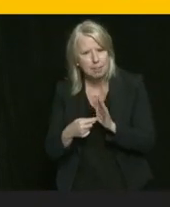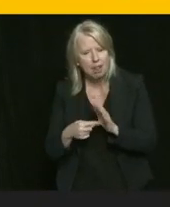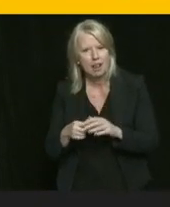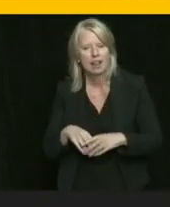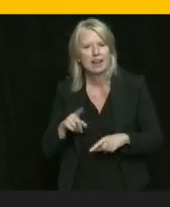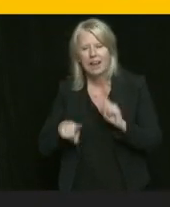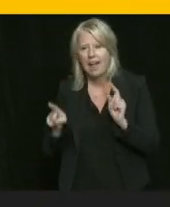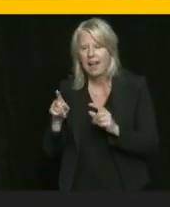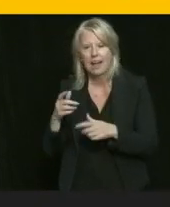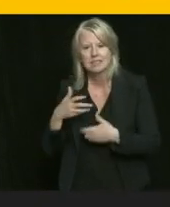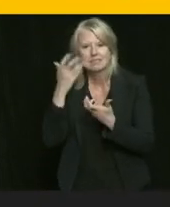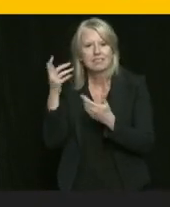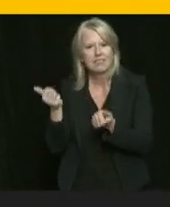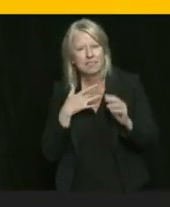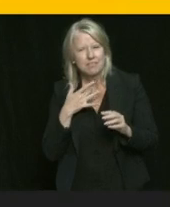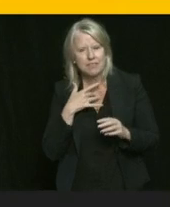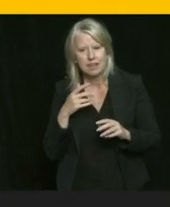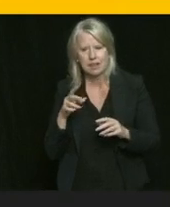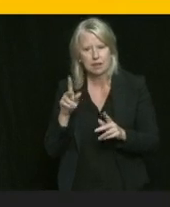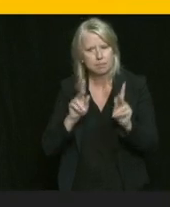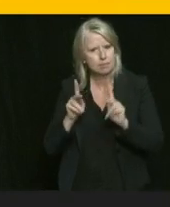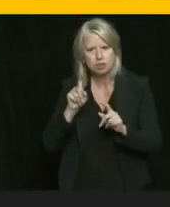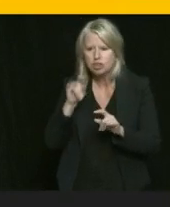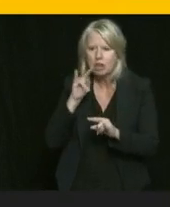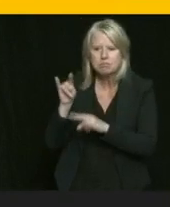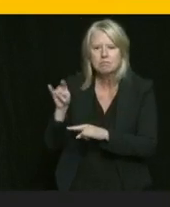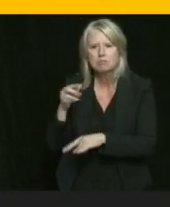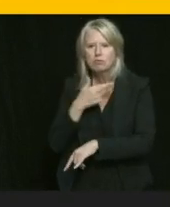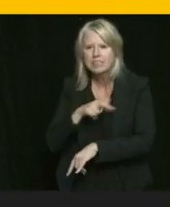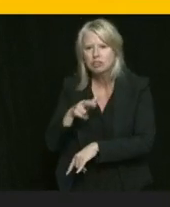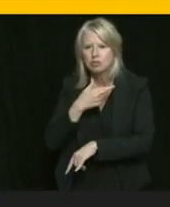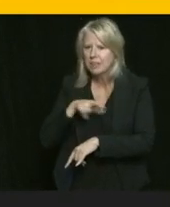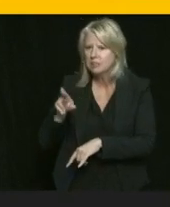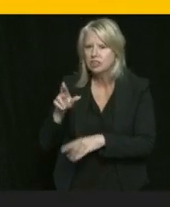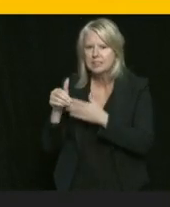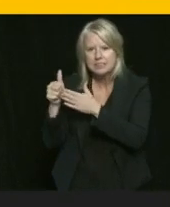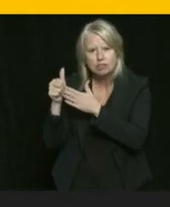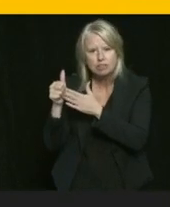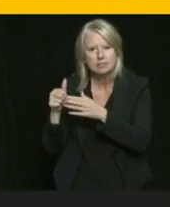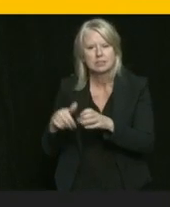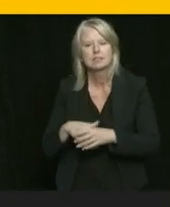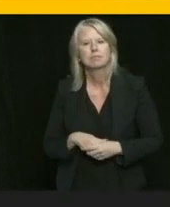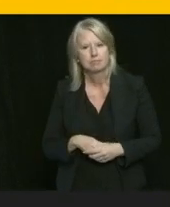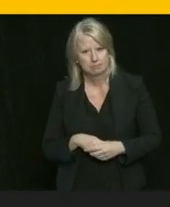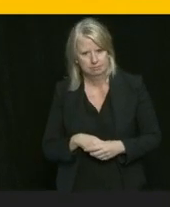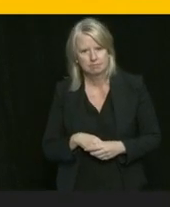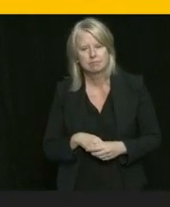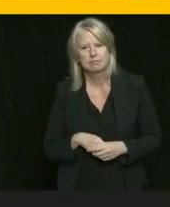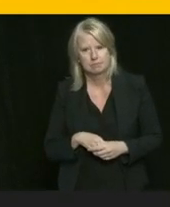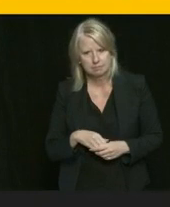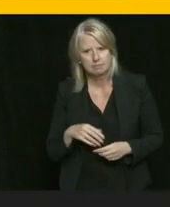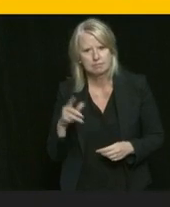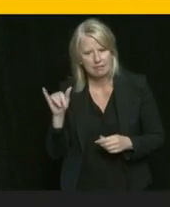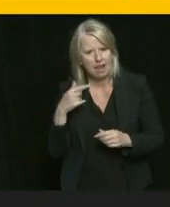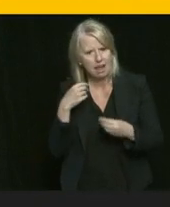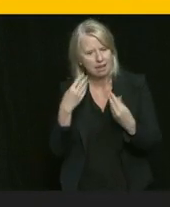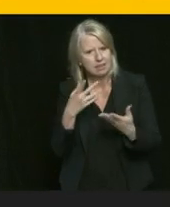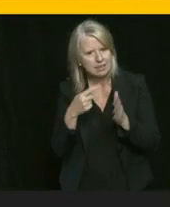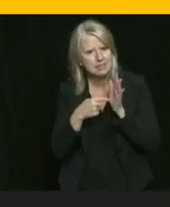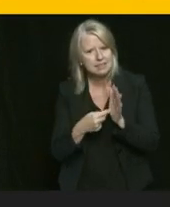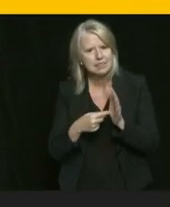Terrorists are using this as justifying our religious figures. That's what I understood when you gave your example of the